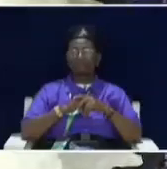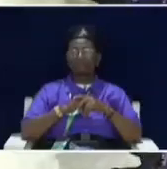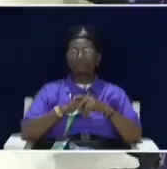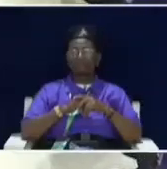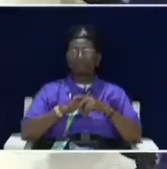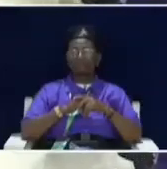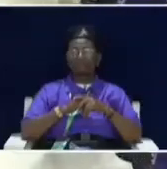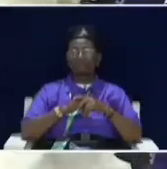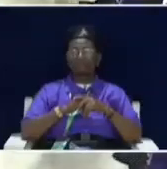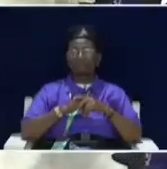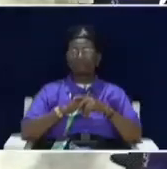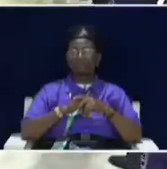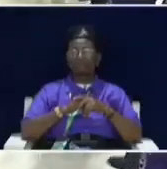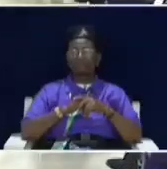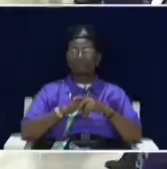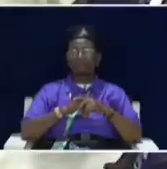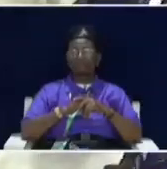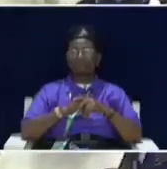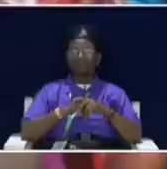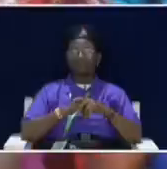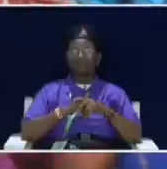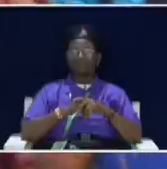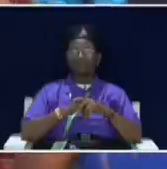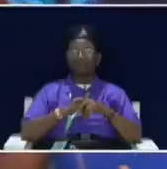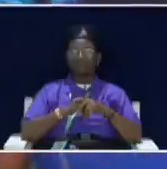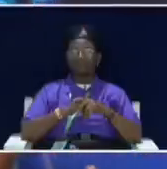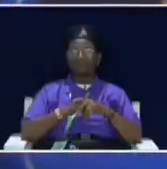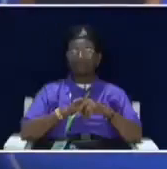Thank you, Father. Yes, sir.